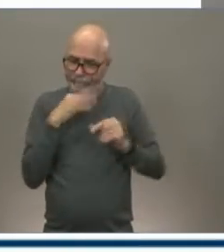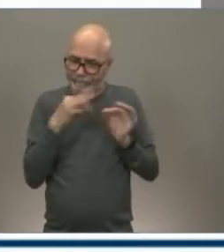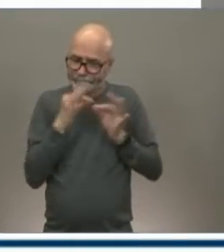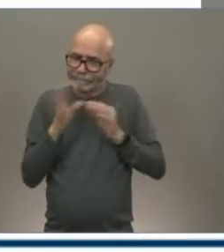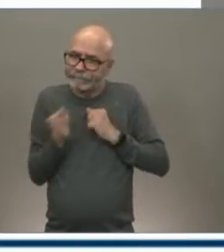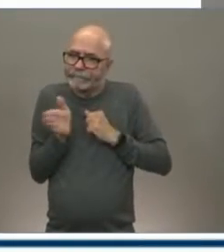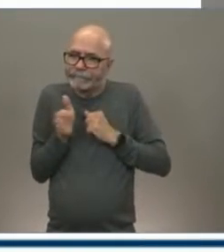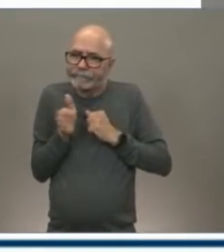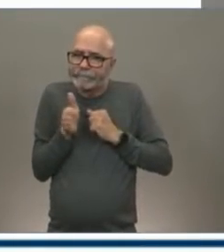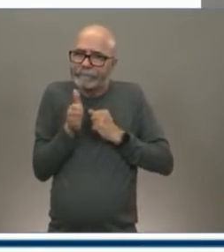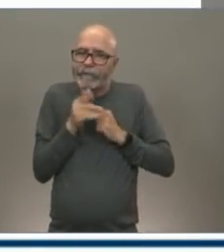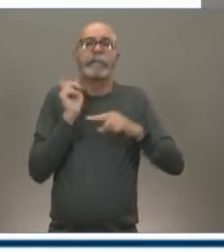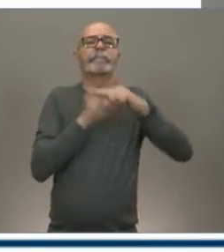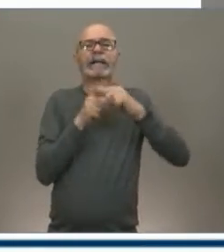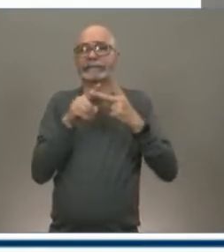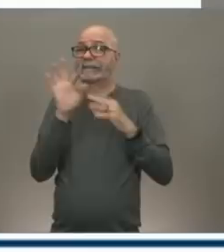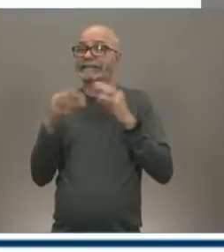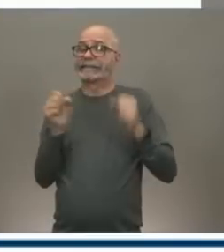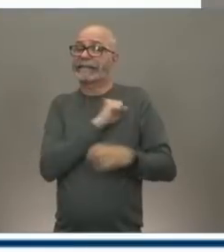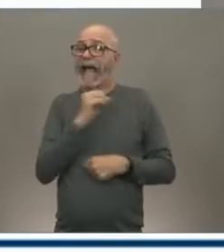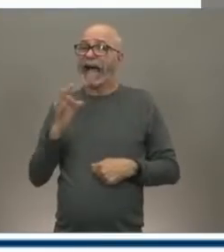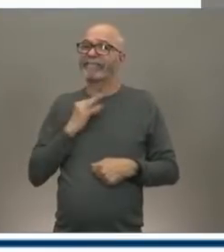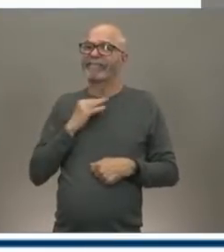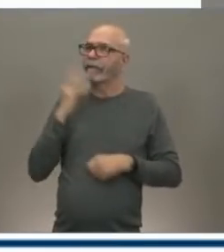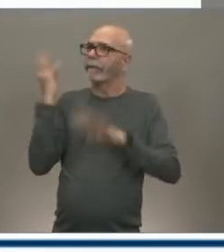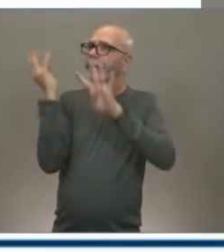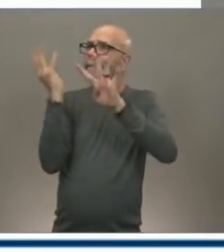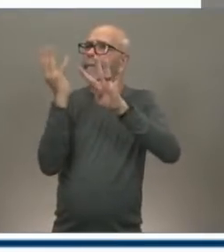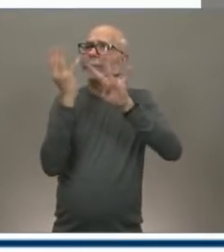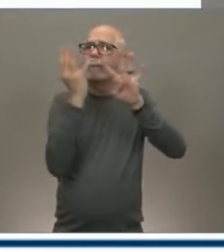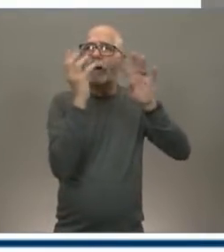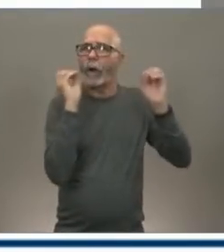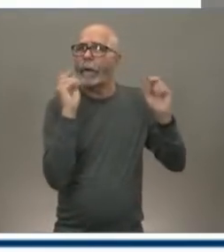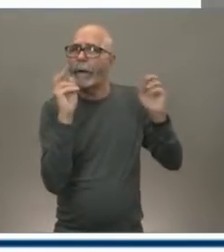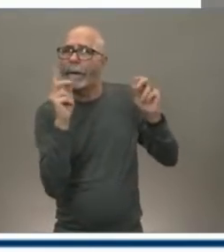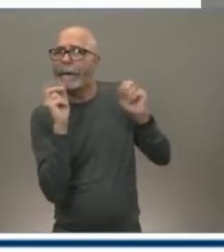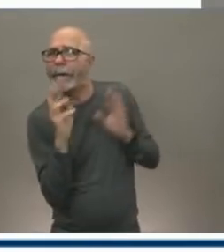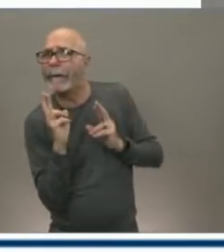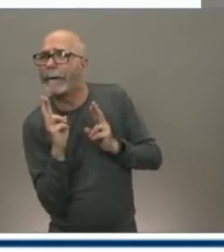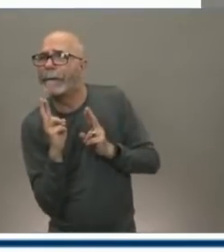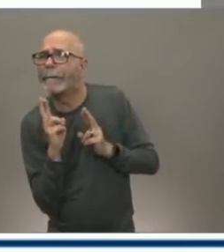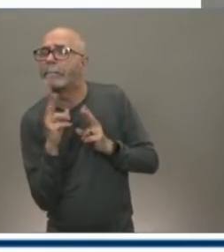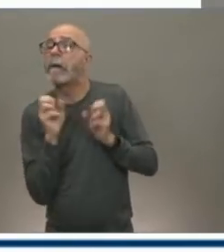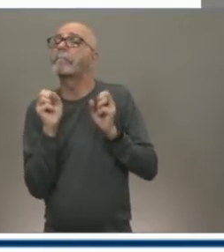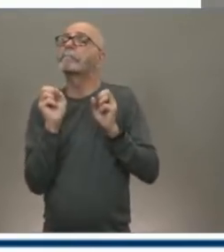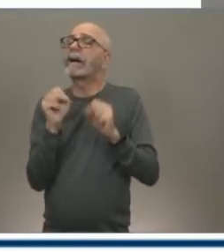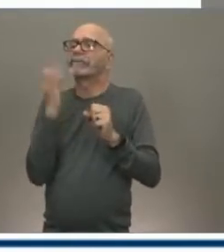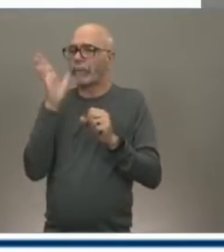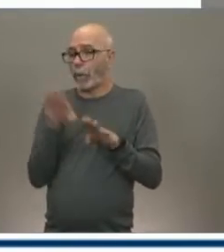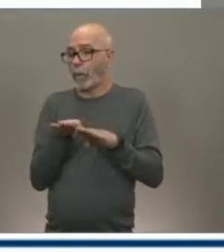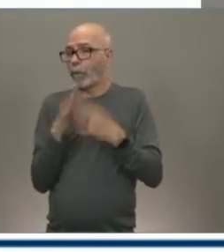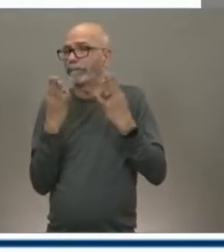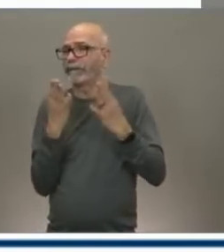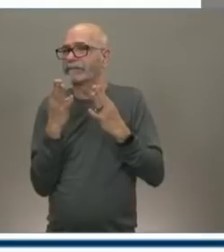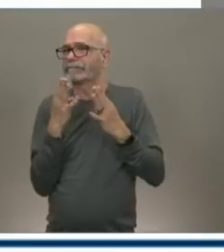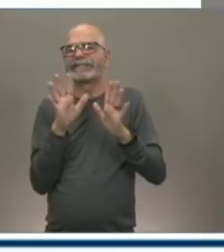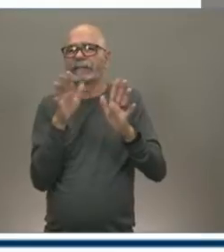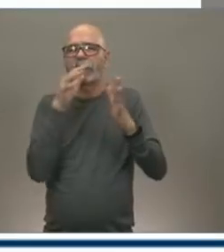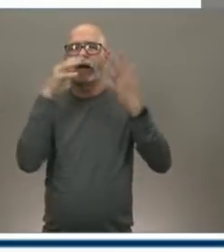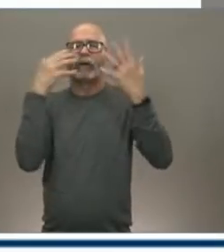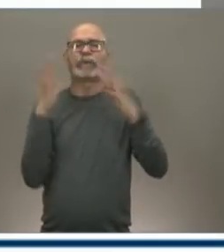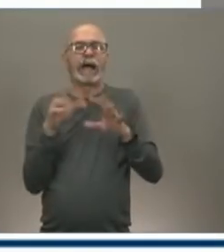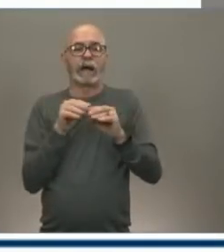make sure that as we reopen the plant that it can be done safely, and we're not going to minimize the chance of any further